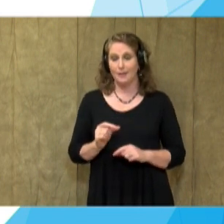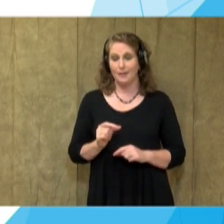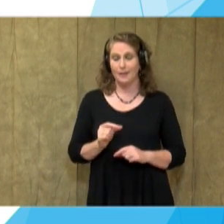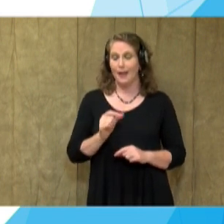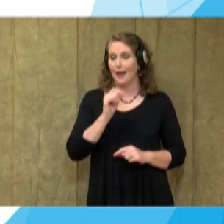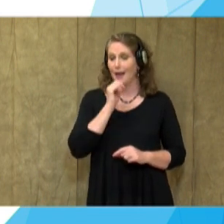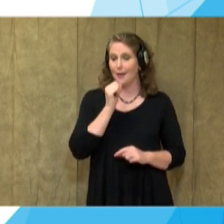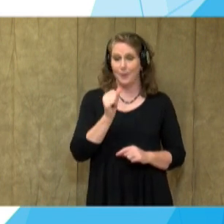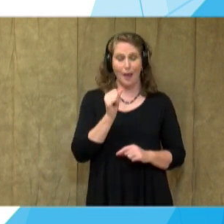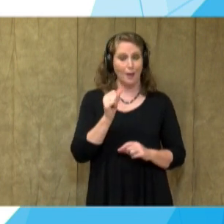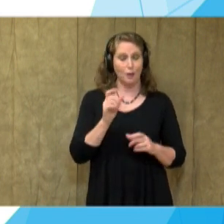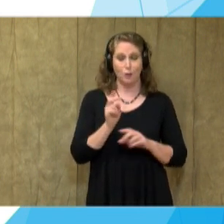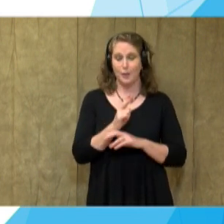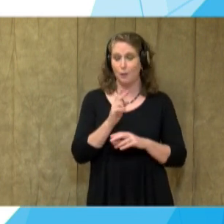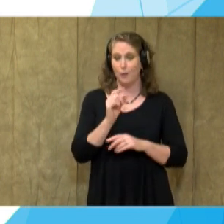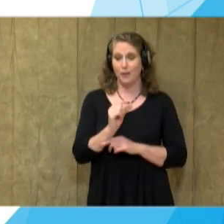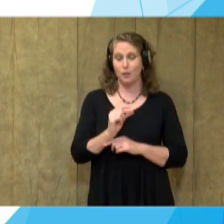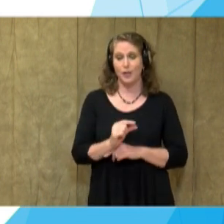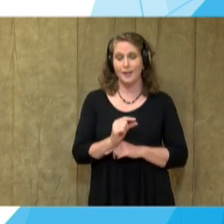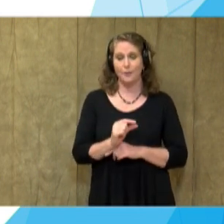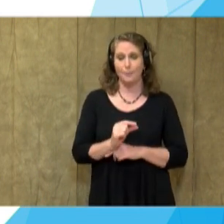so I'm not going to put any ones.